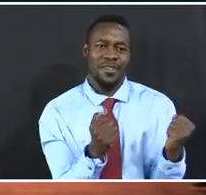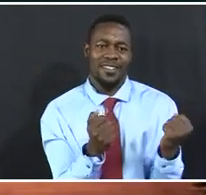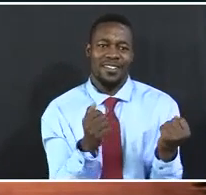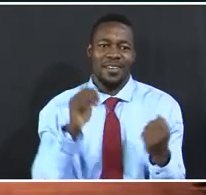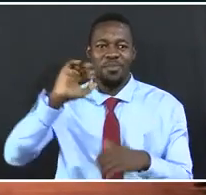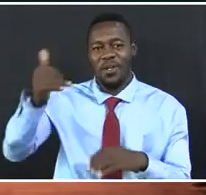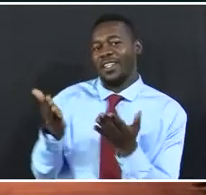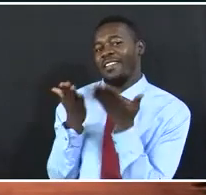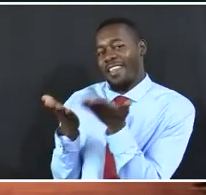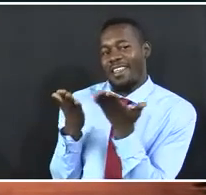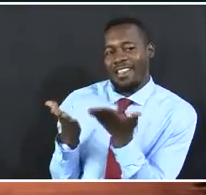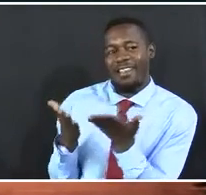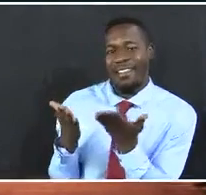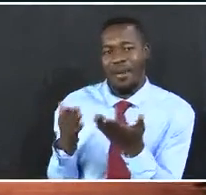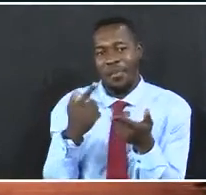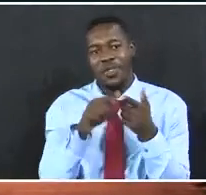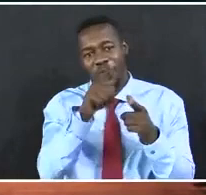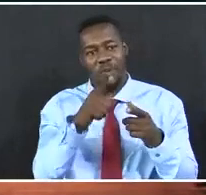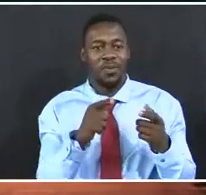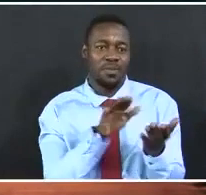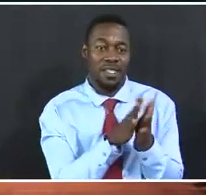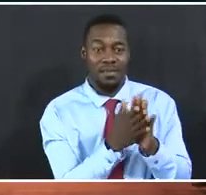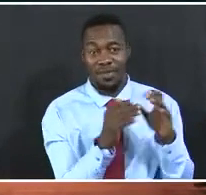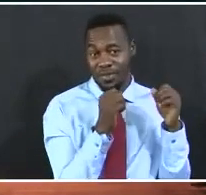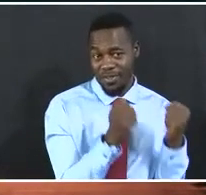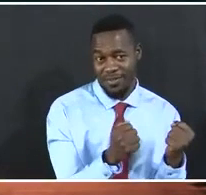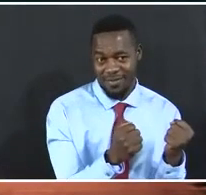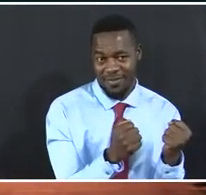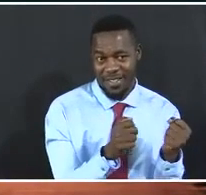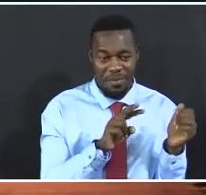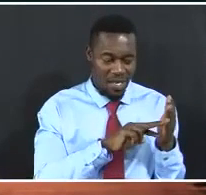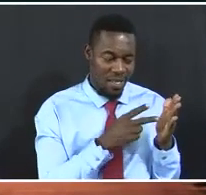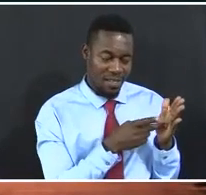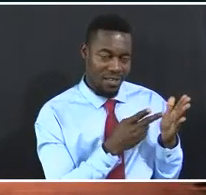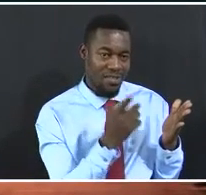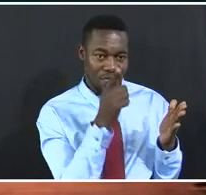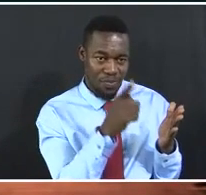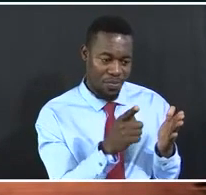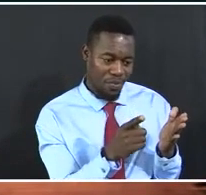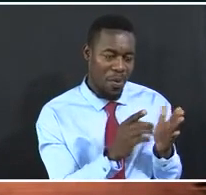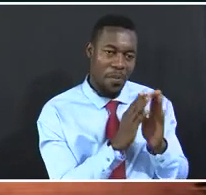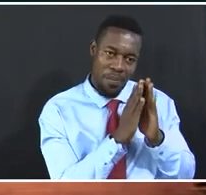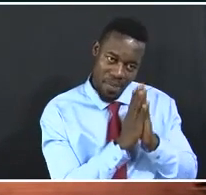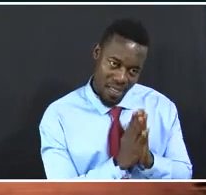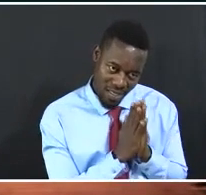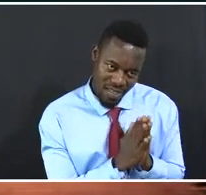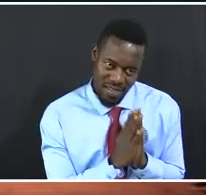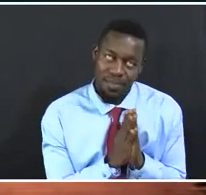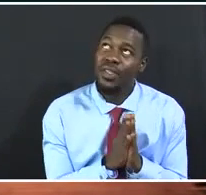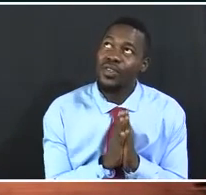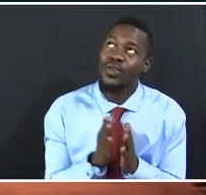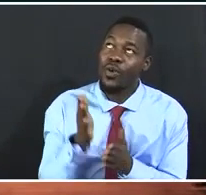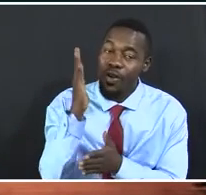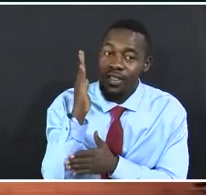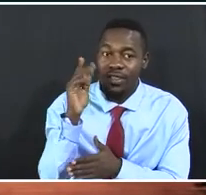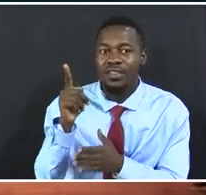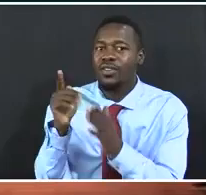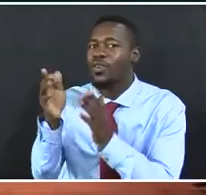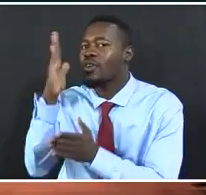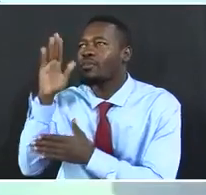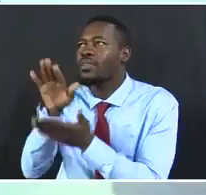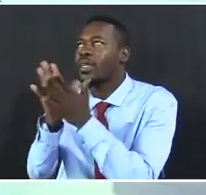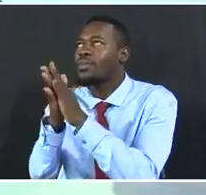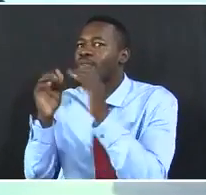god, they will receive blessing from the Lord and vindication from their God, from God their